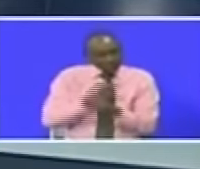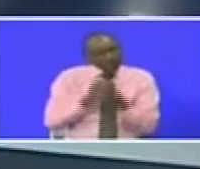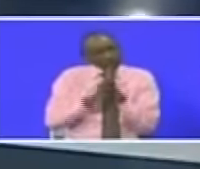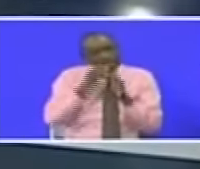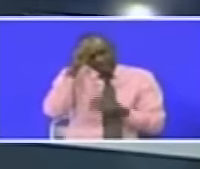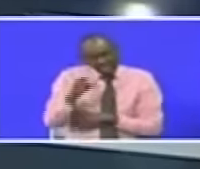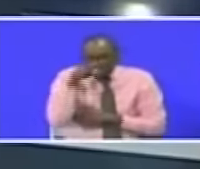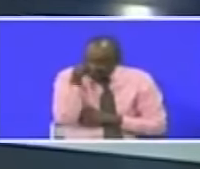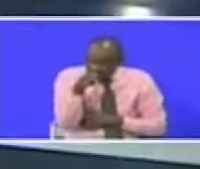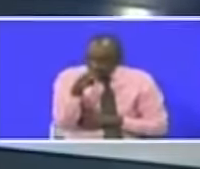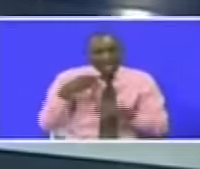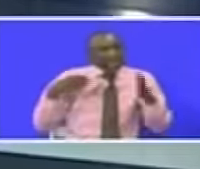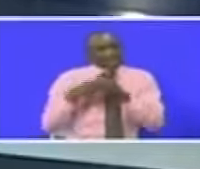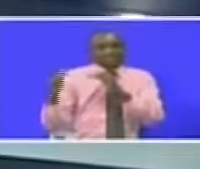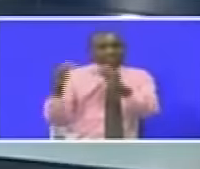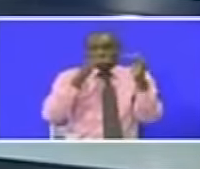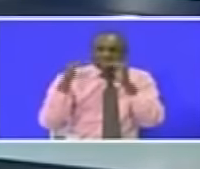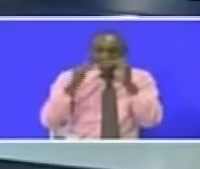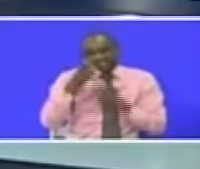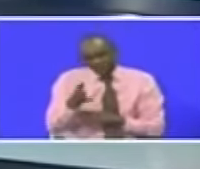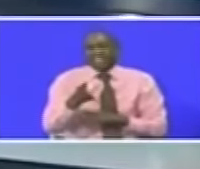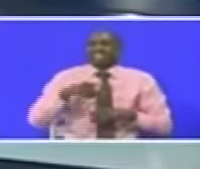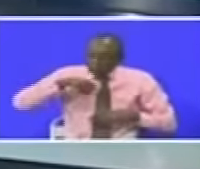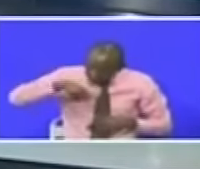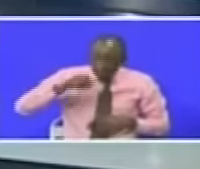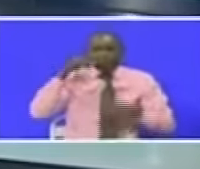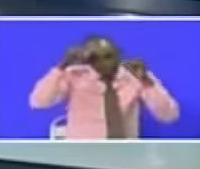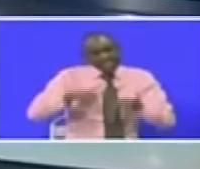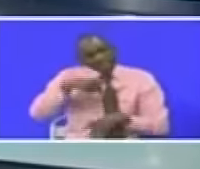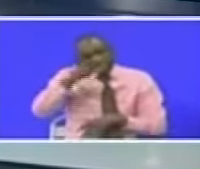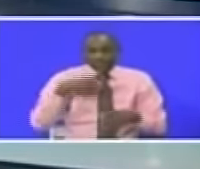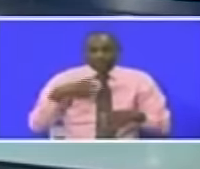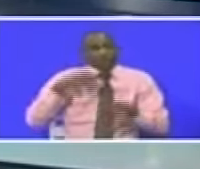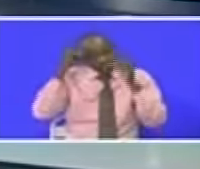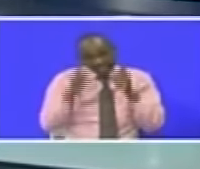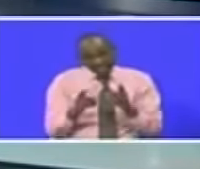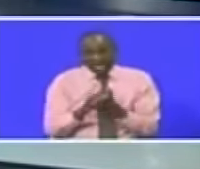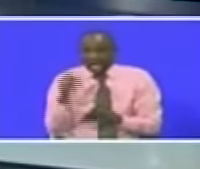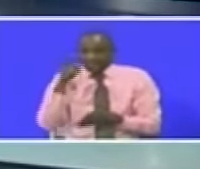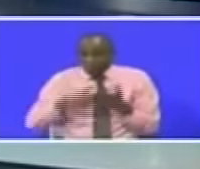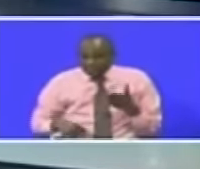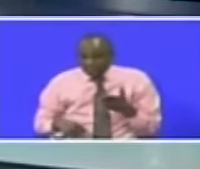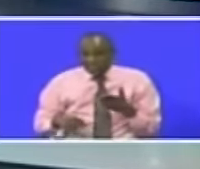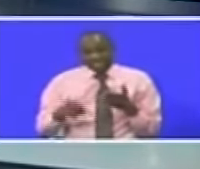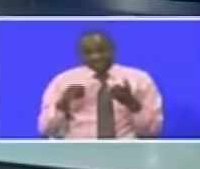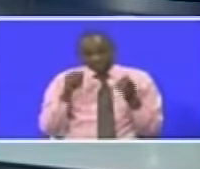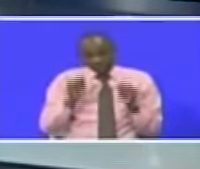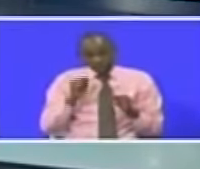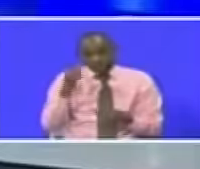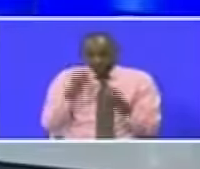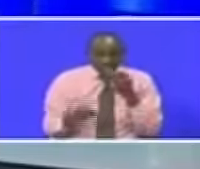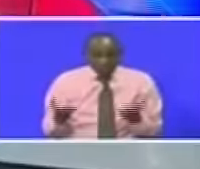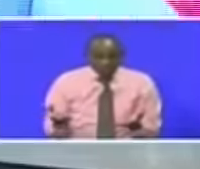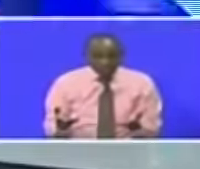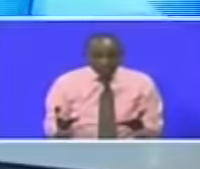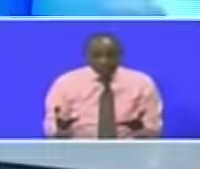is against democracy practices. Let the voters decide. I think we have another one if we can find that on our Super